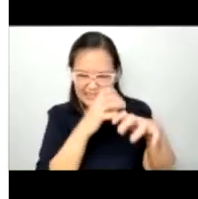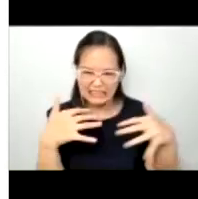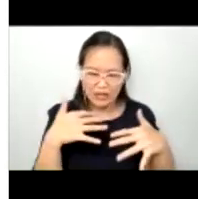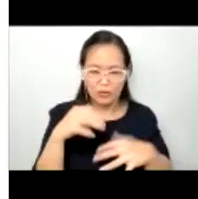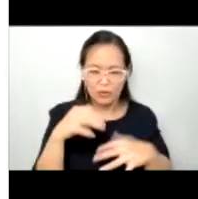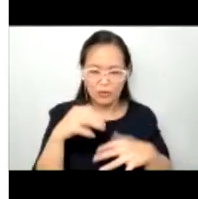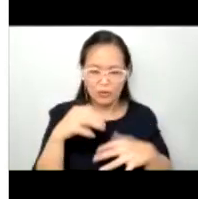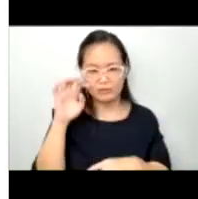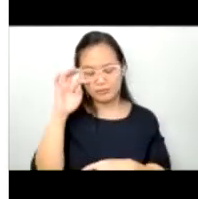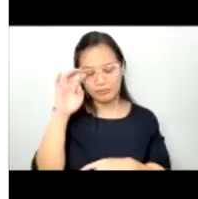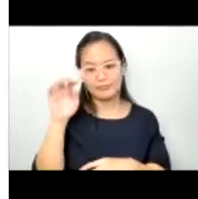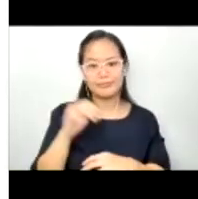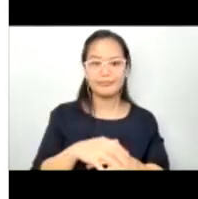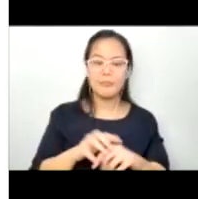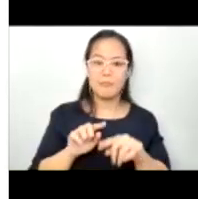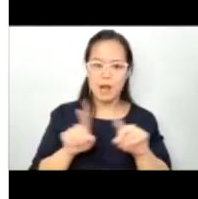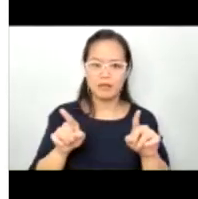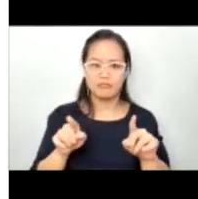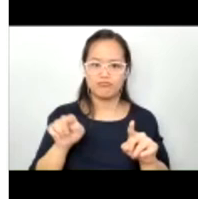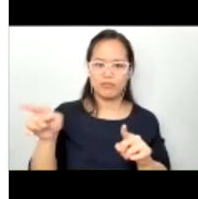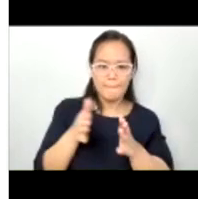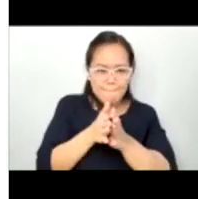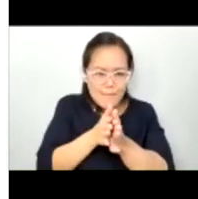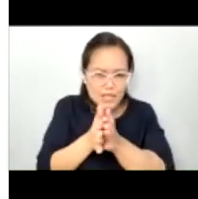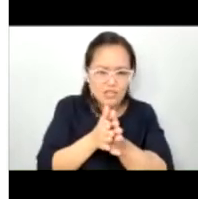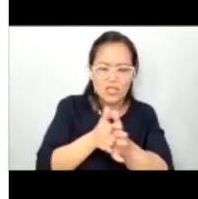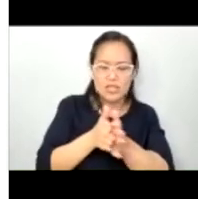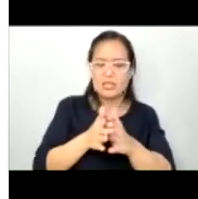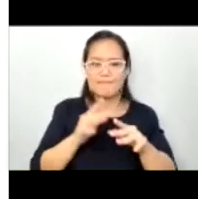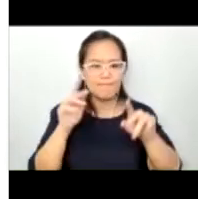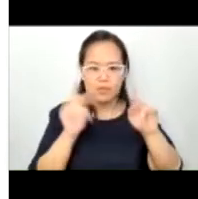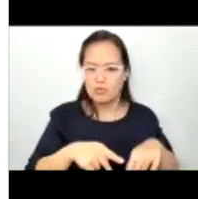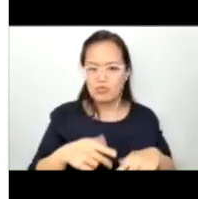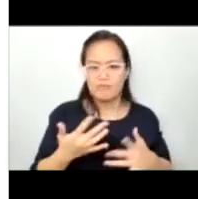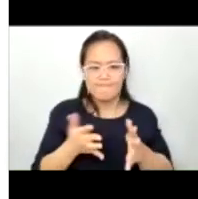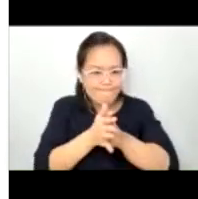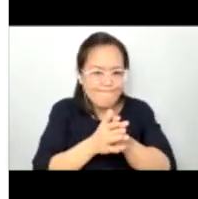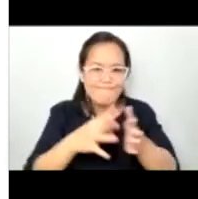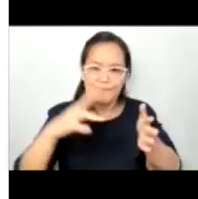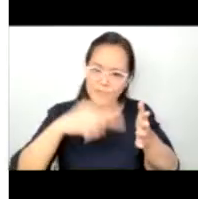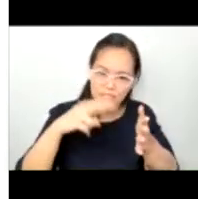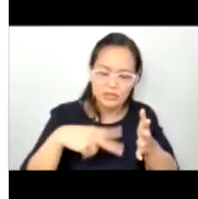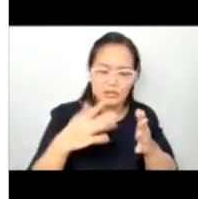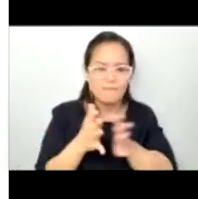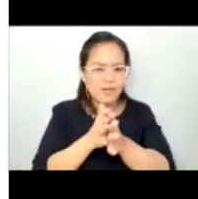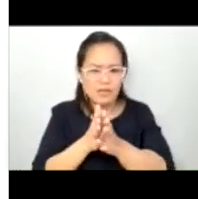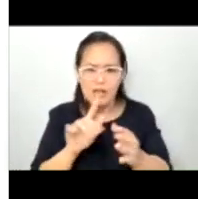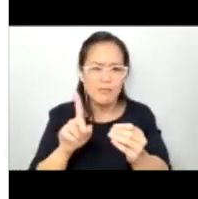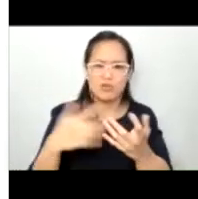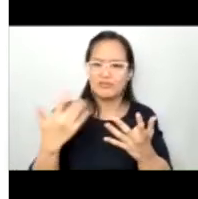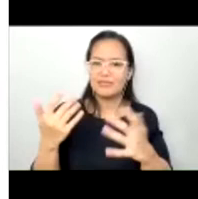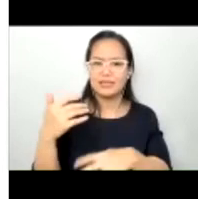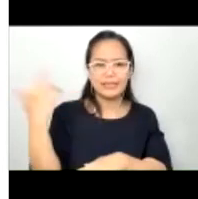And but she's also a very passionate person, you know, passionate about reading, passionate about